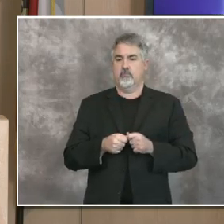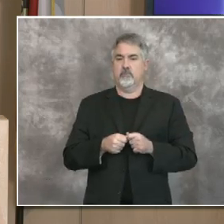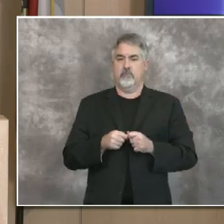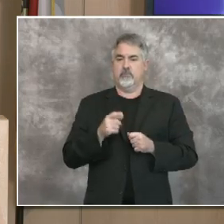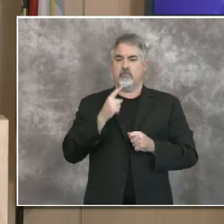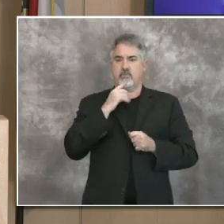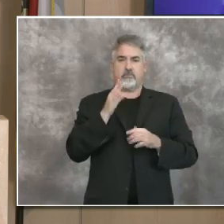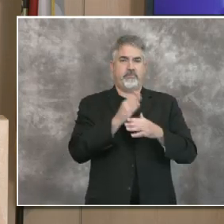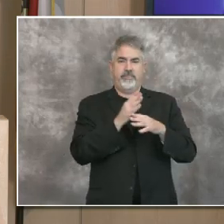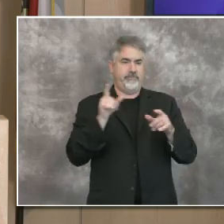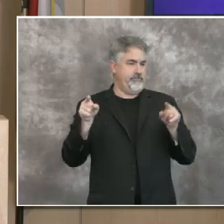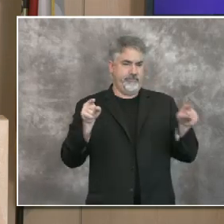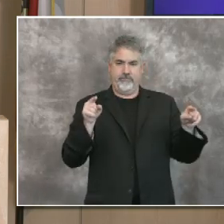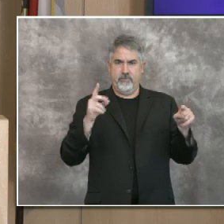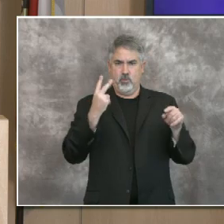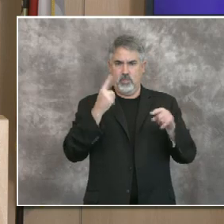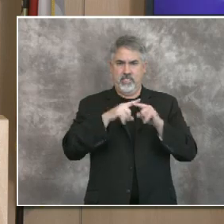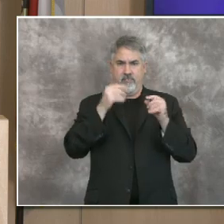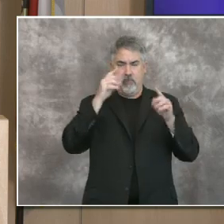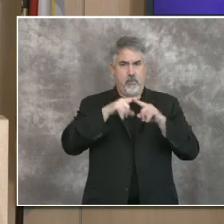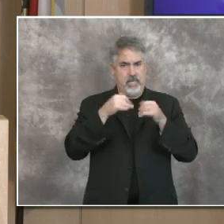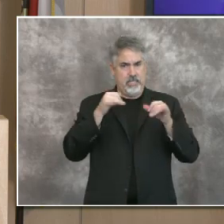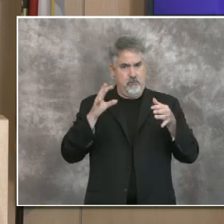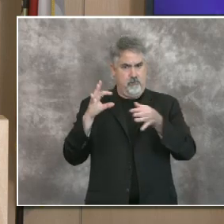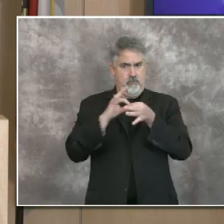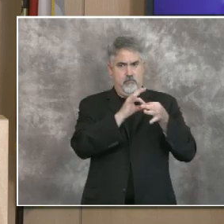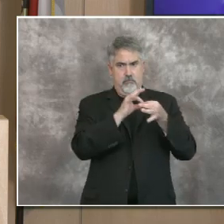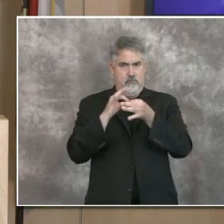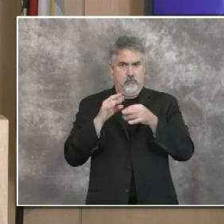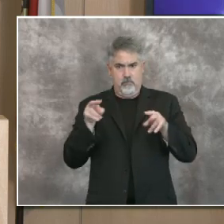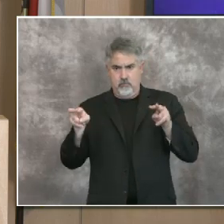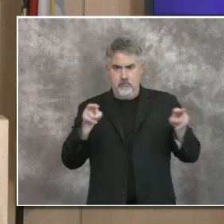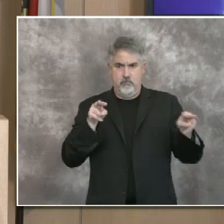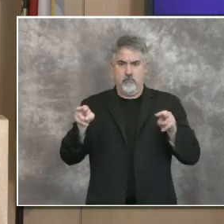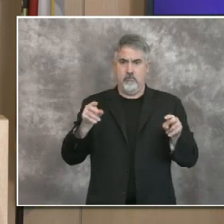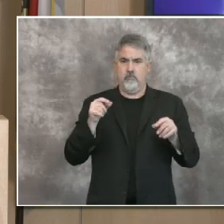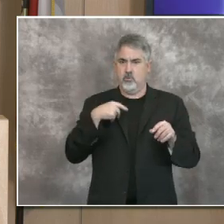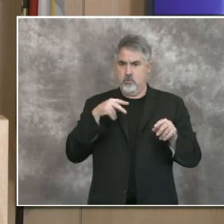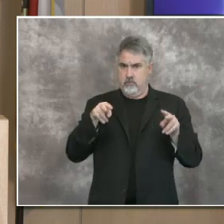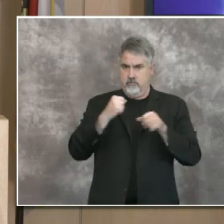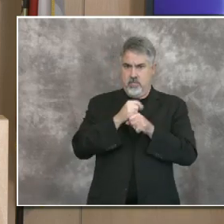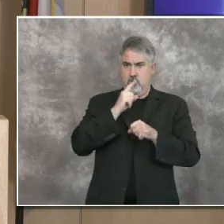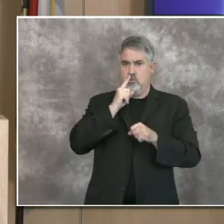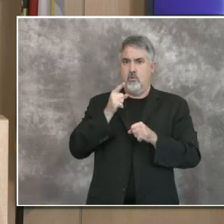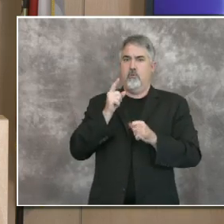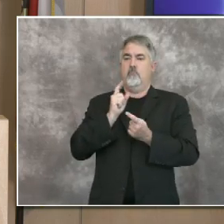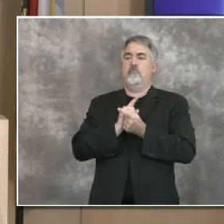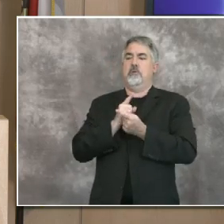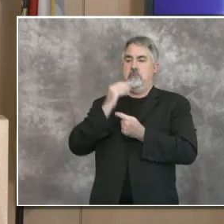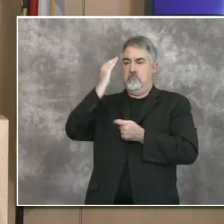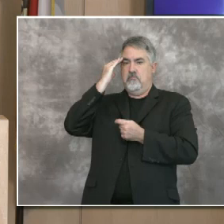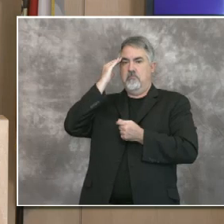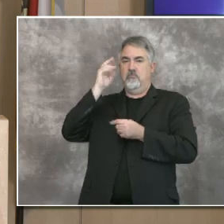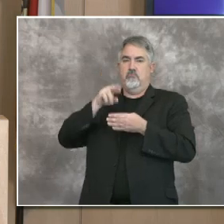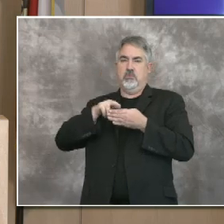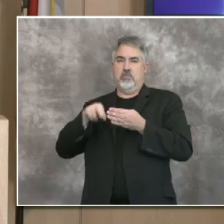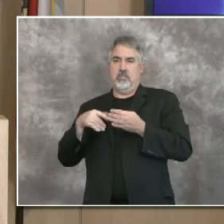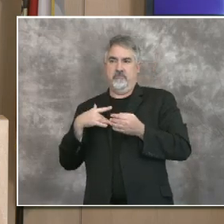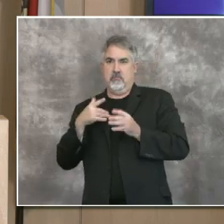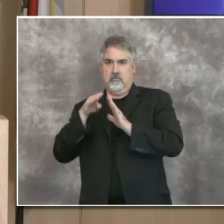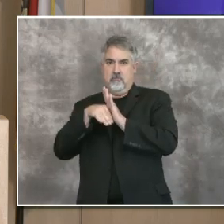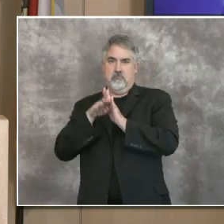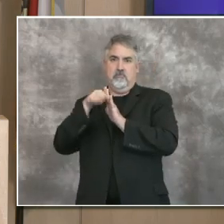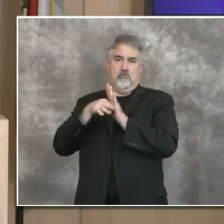closely to ensure that we always have the surge capacity and the ability to meet the need. Because the governor and the state are particularly focused